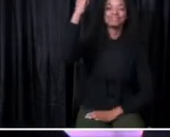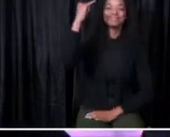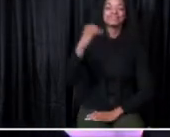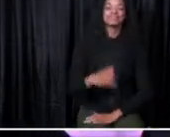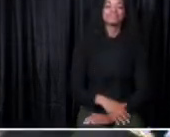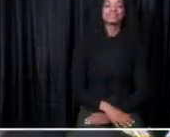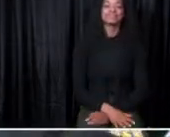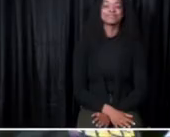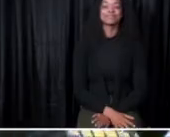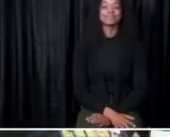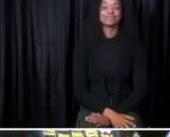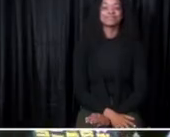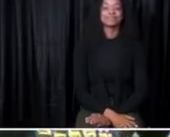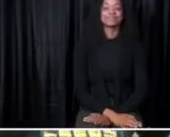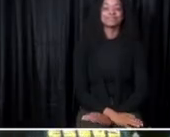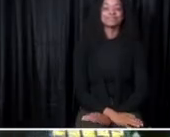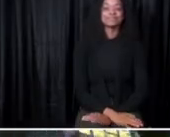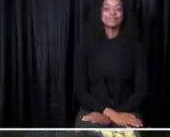up!